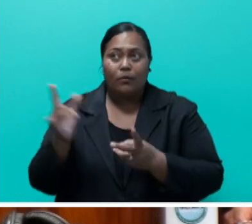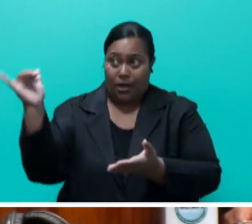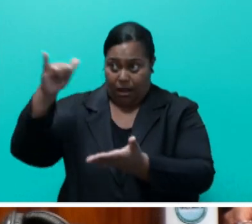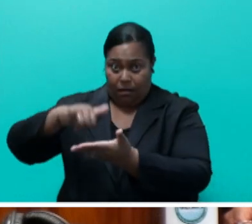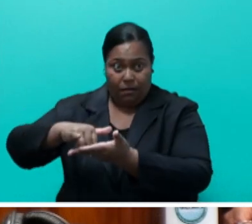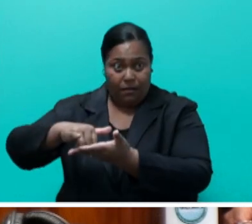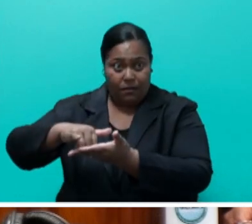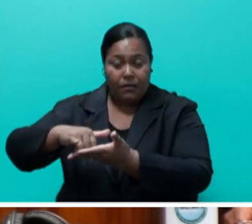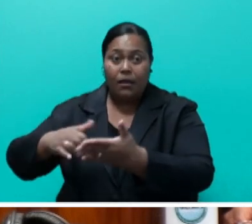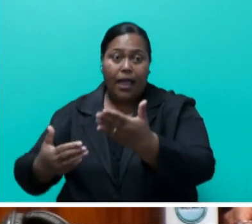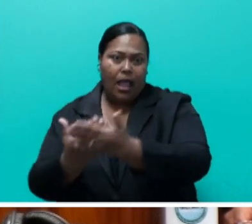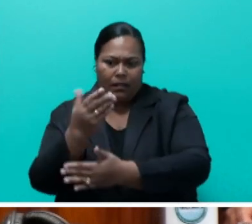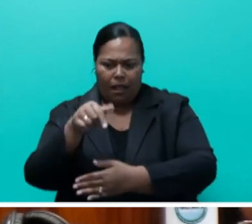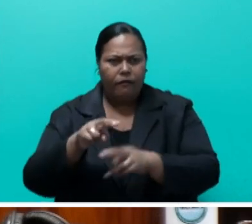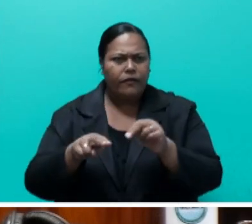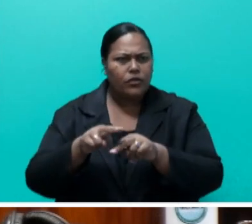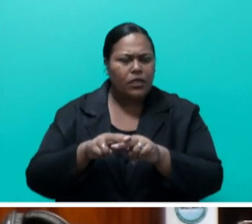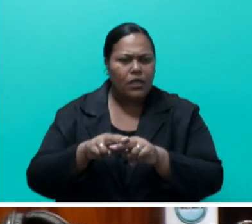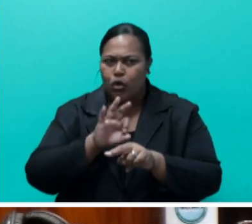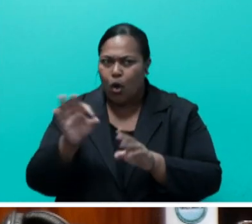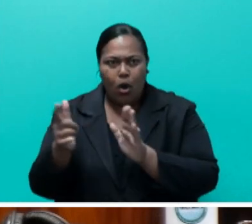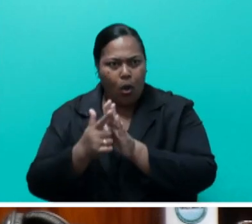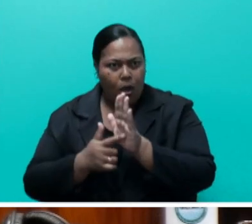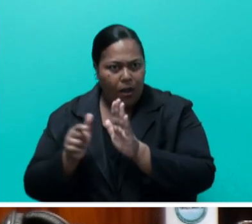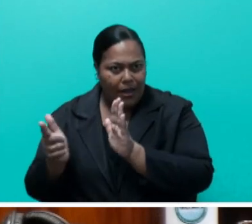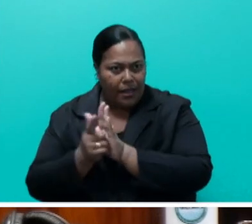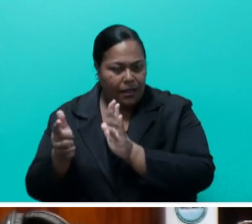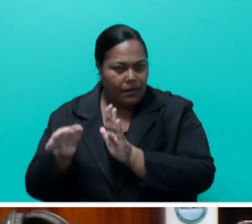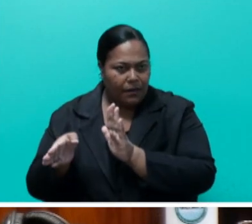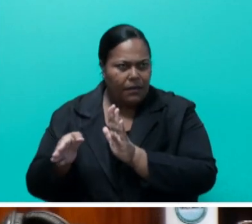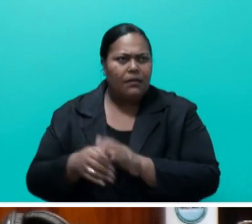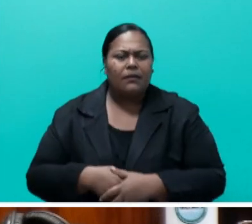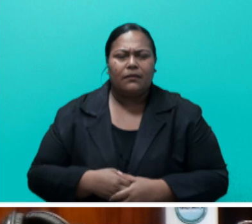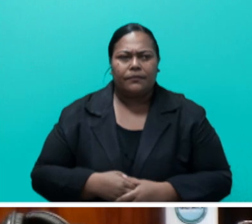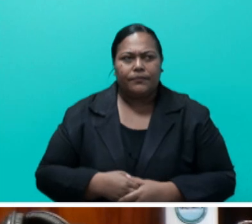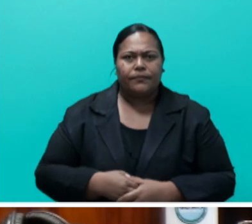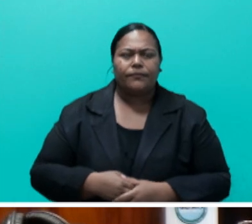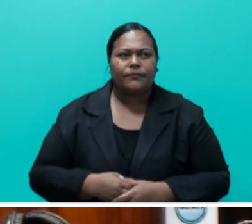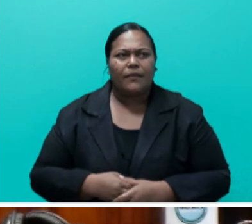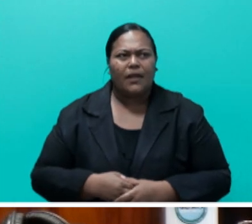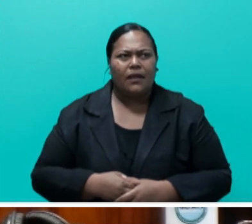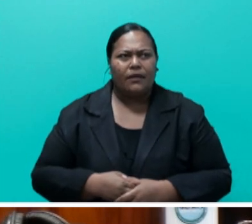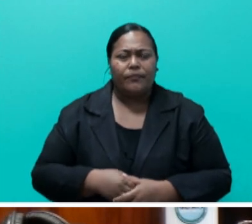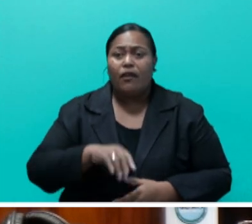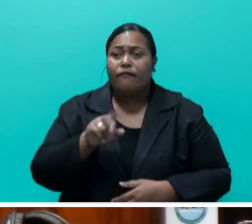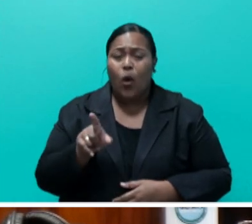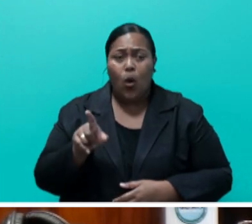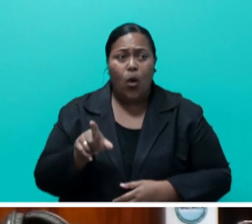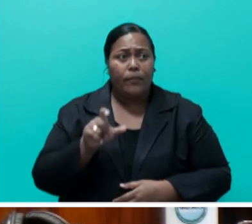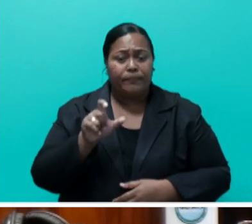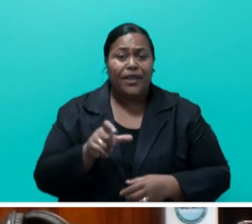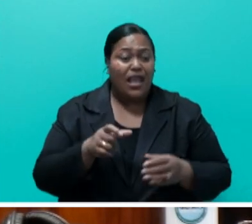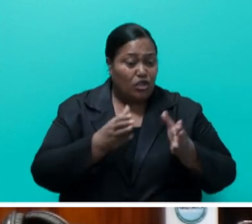and contraband. I think what you talked about was illegal entry of personnel. But for contraband, we know that ships